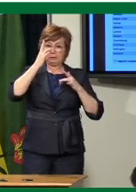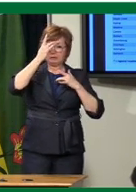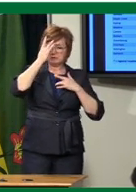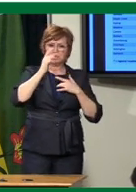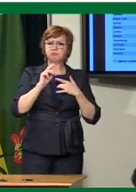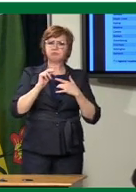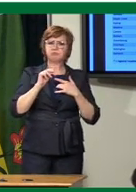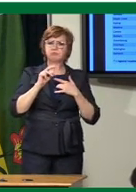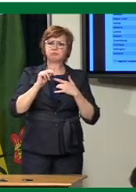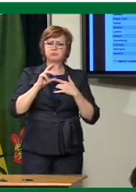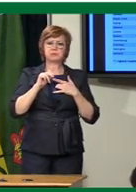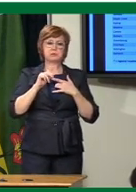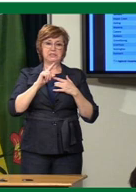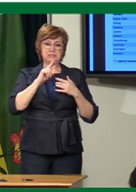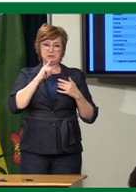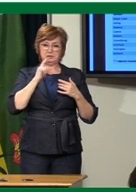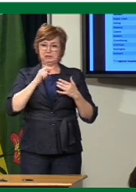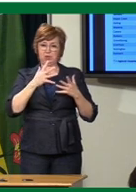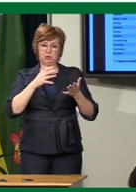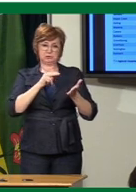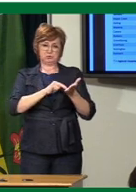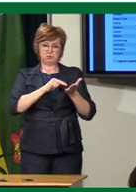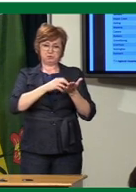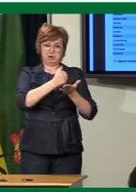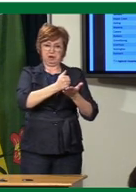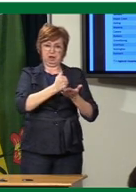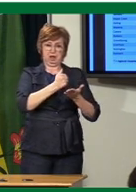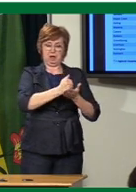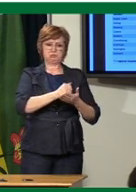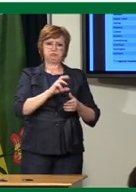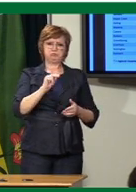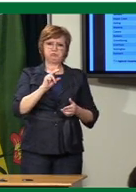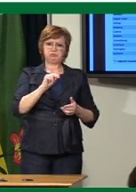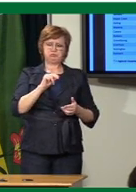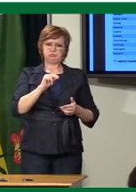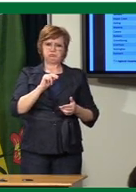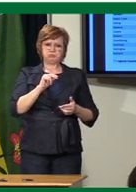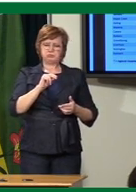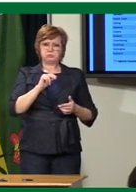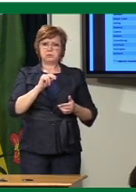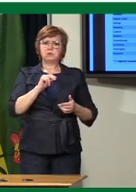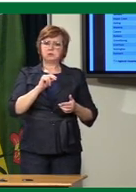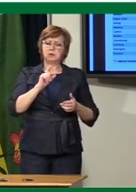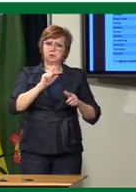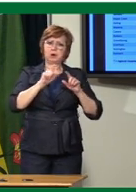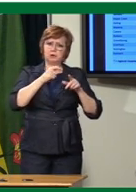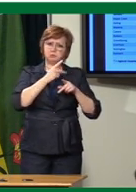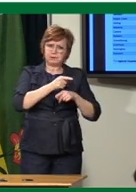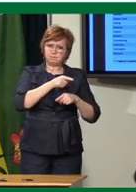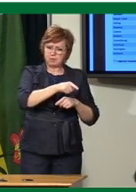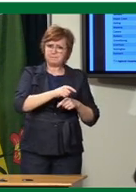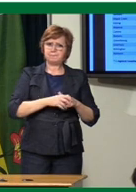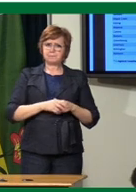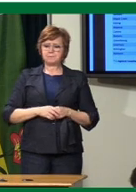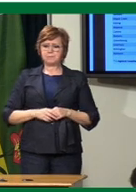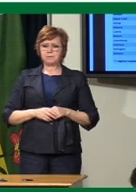is provided in an acute environment. By cohorting ALC patients, as we're planning to